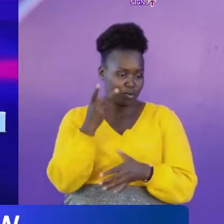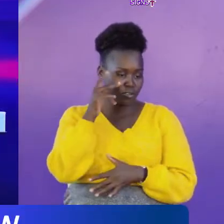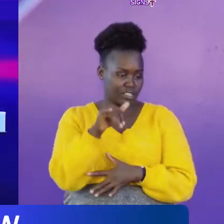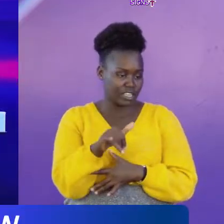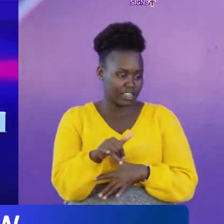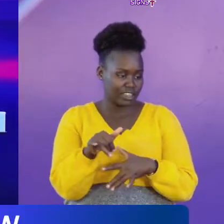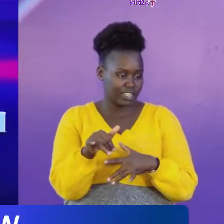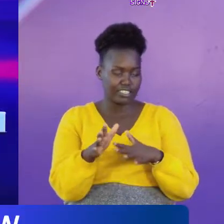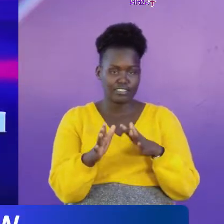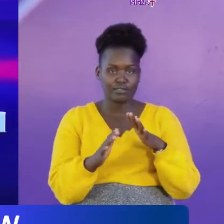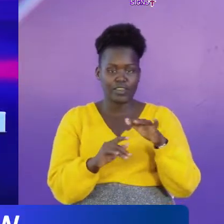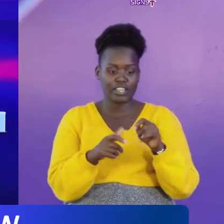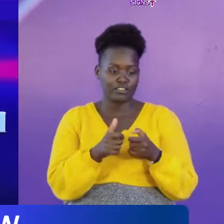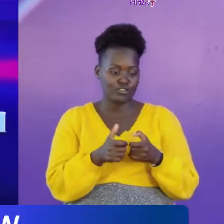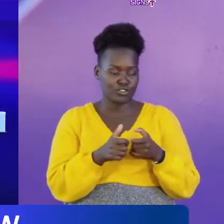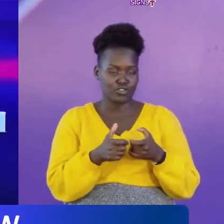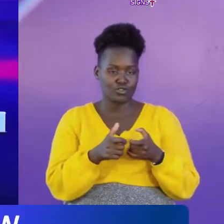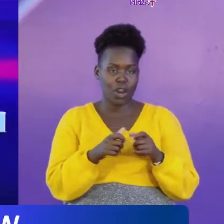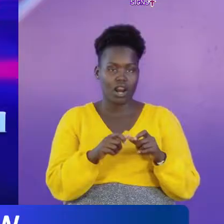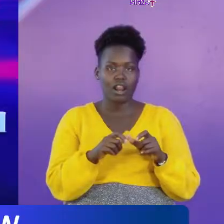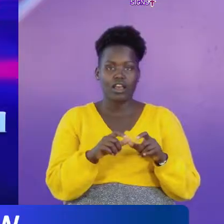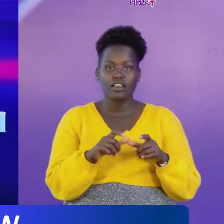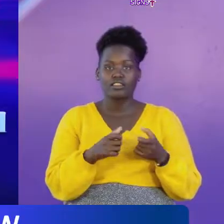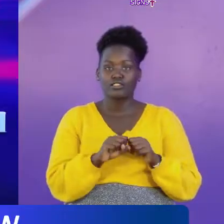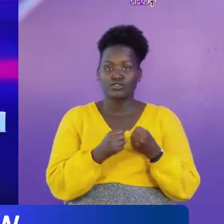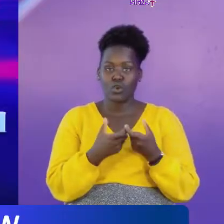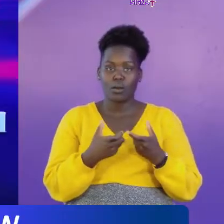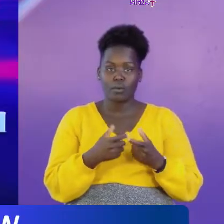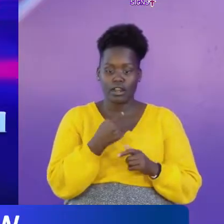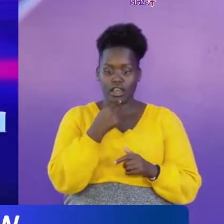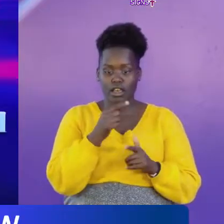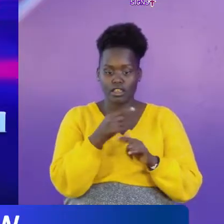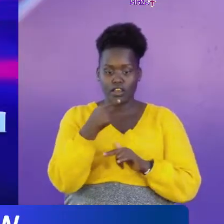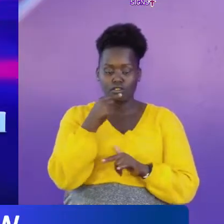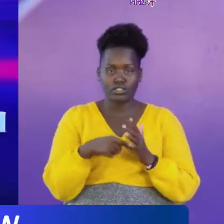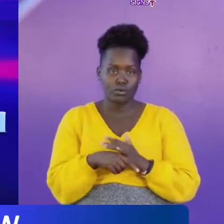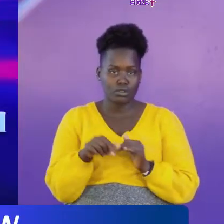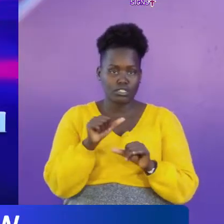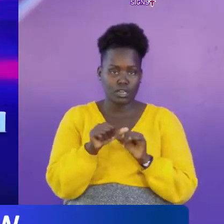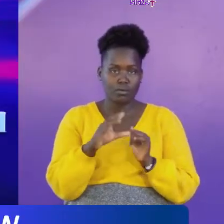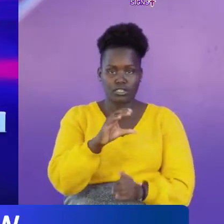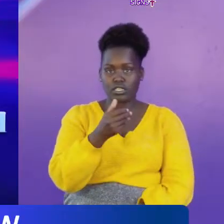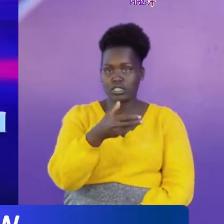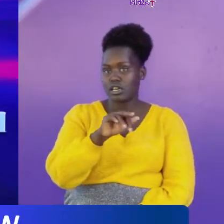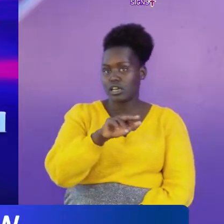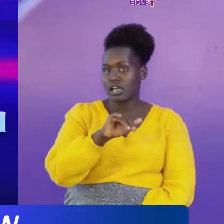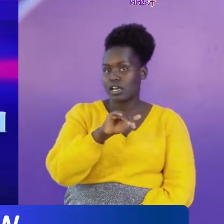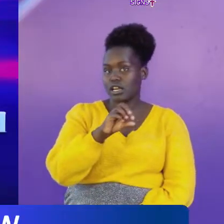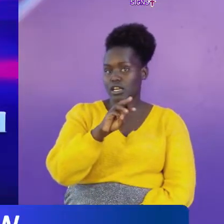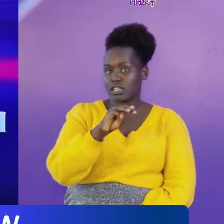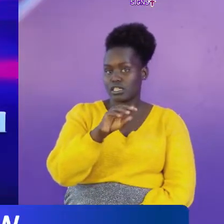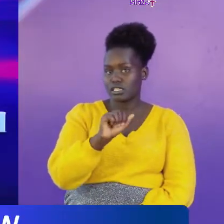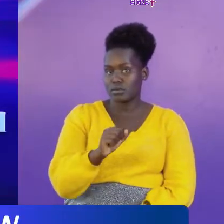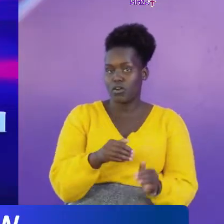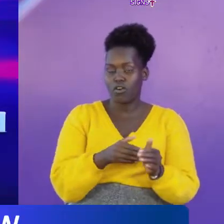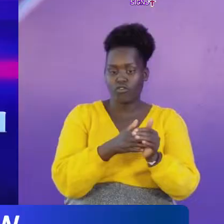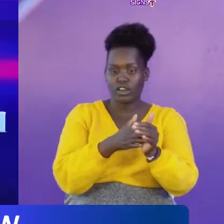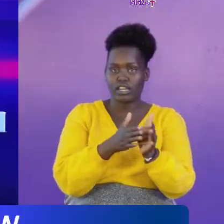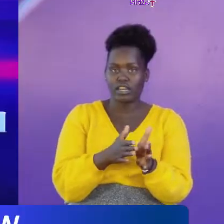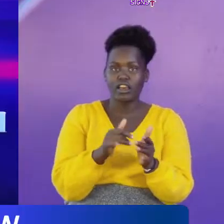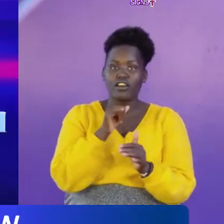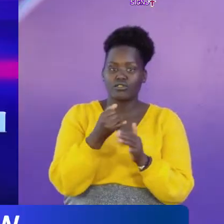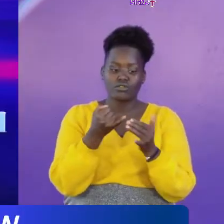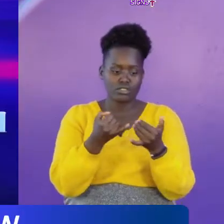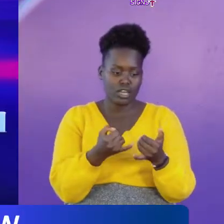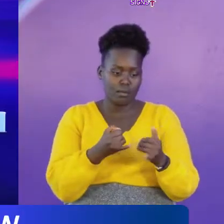trend across social media, what do you have to say about the charisma of a leader, and not necessarily in relation